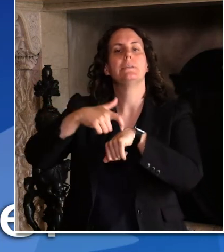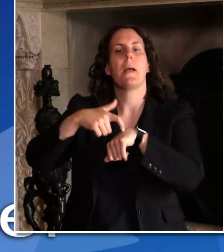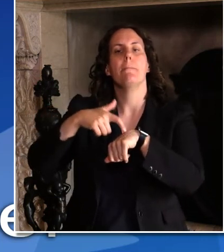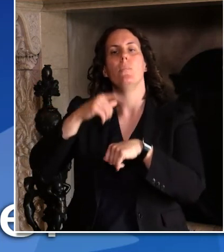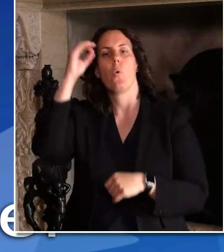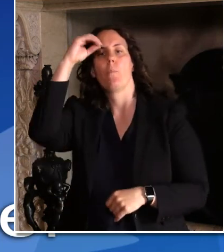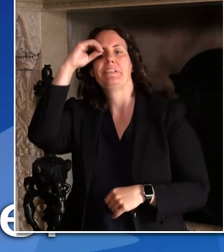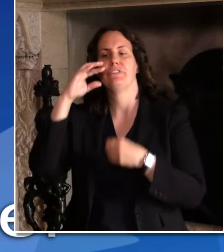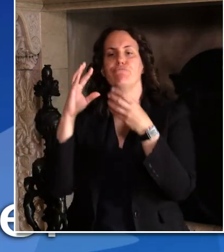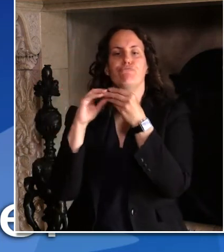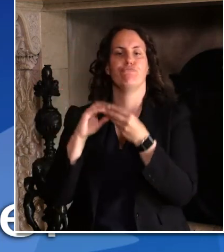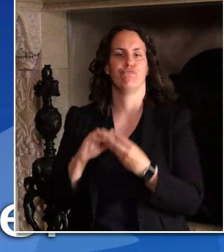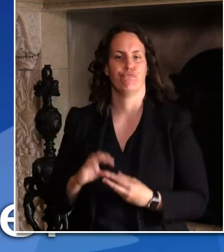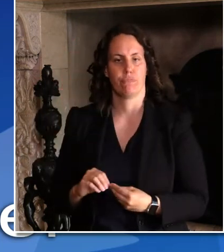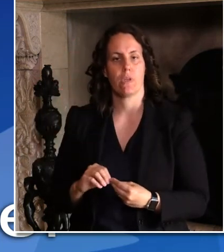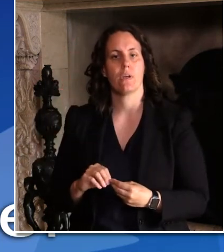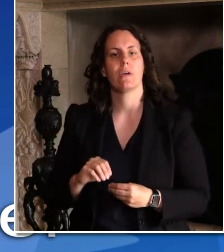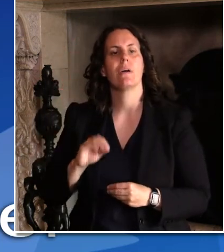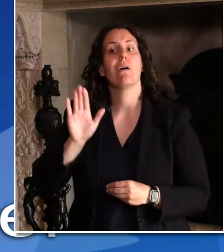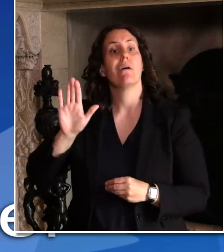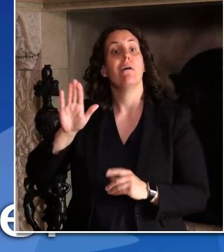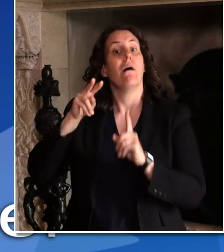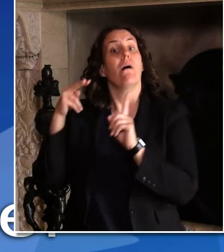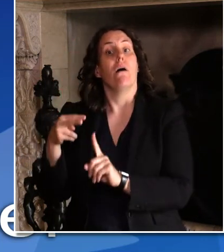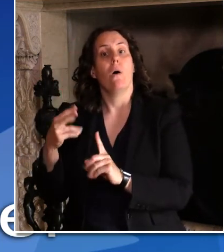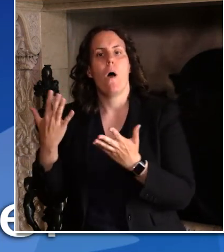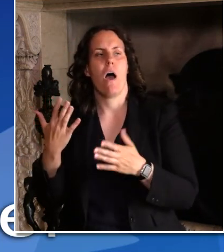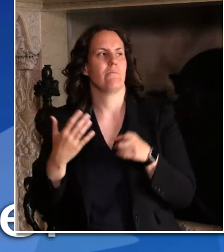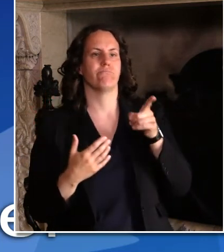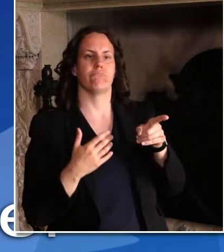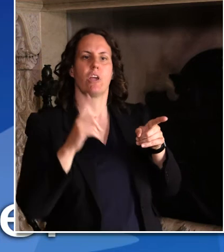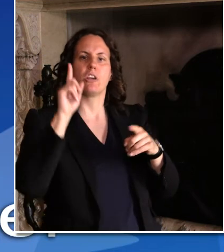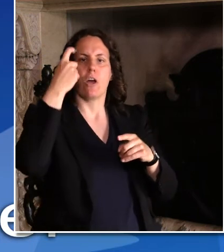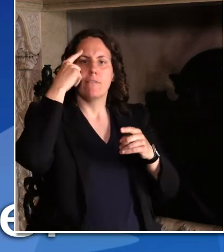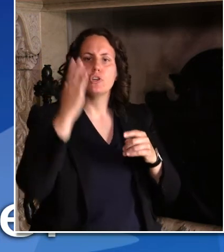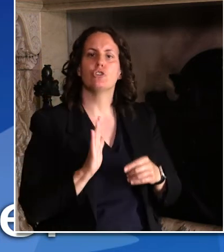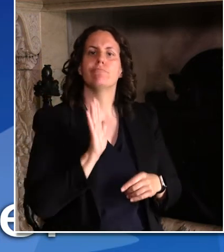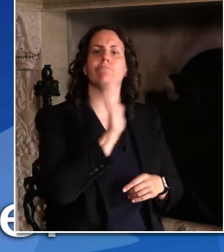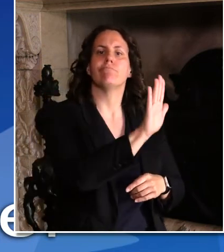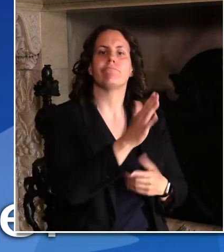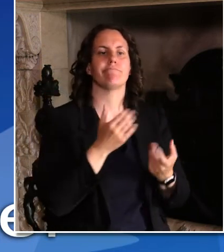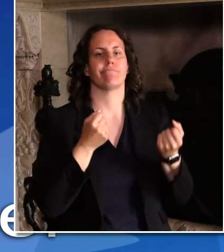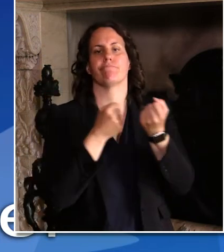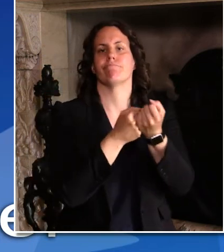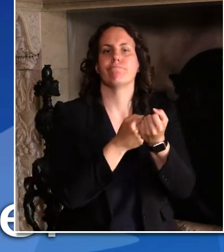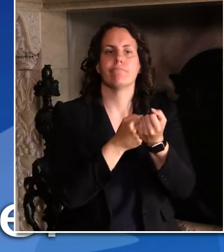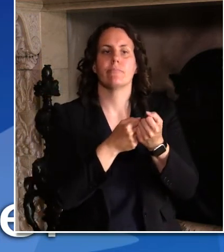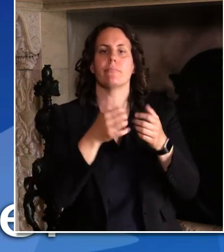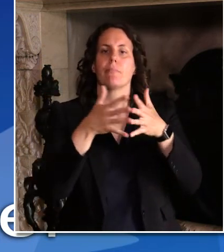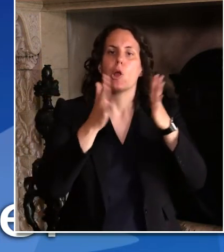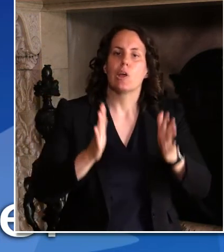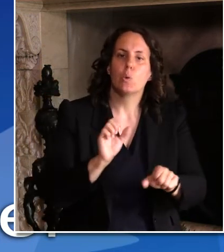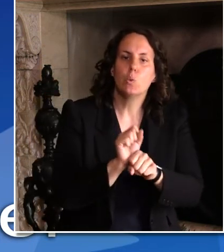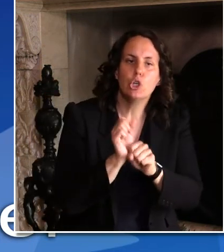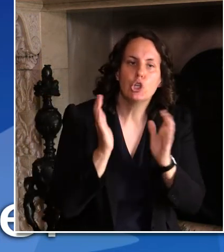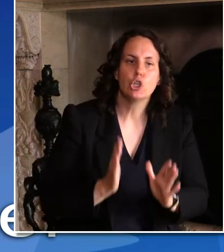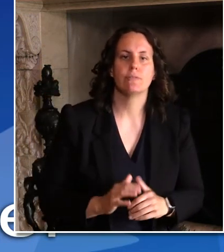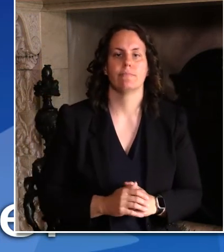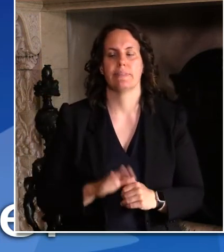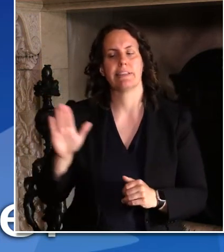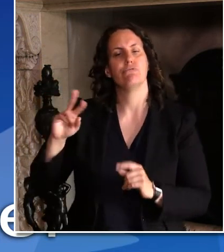state bureaucracies, the federal government should support American workers. And in particularly, any response in light of the